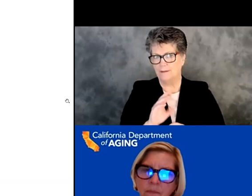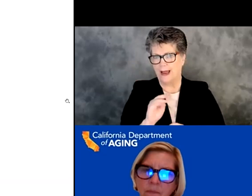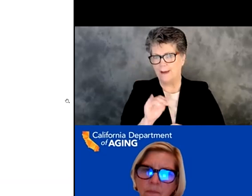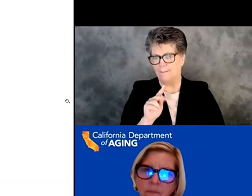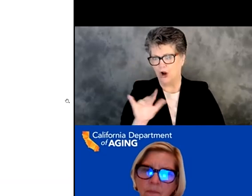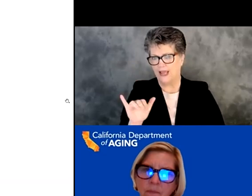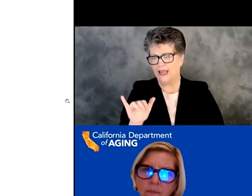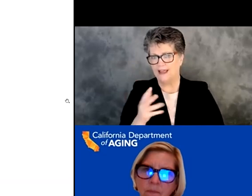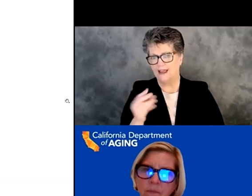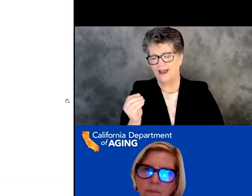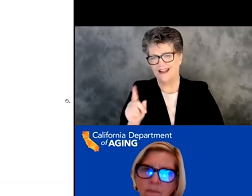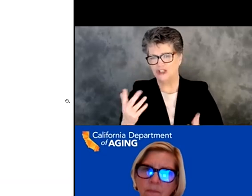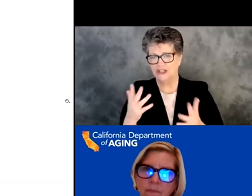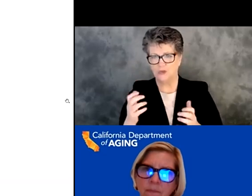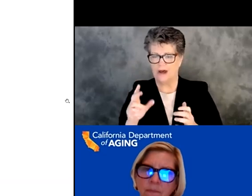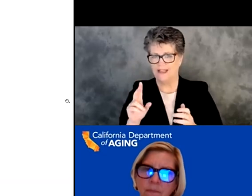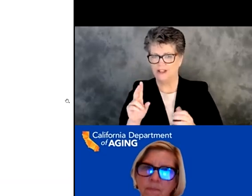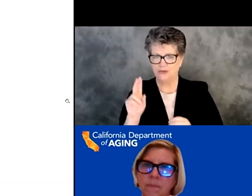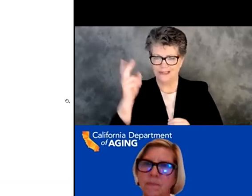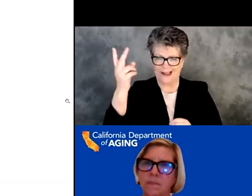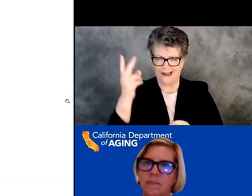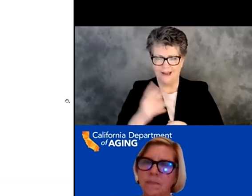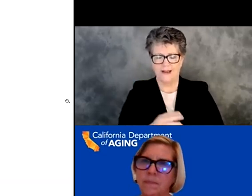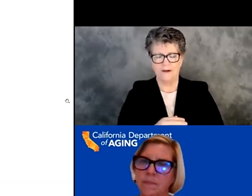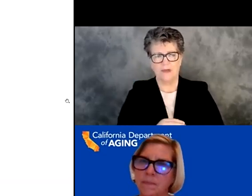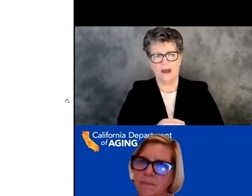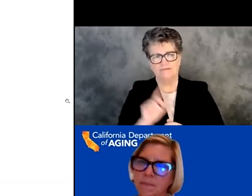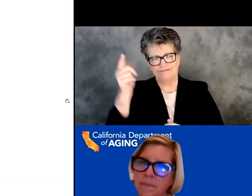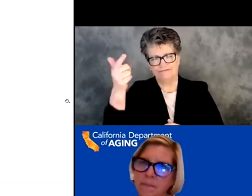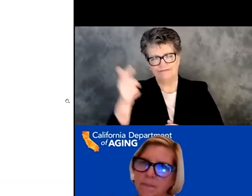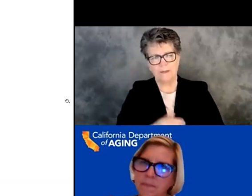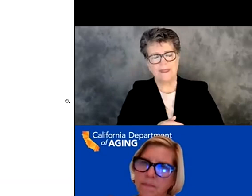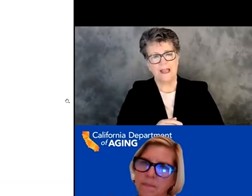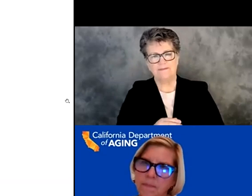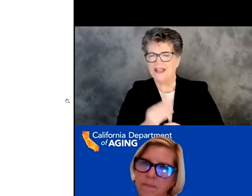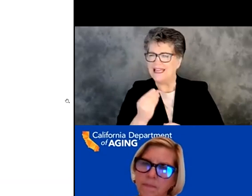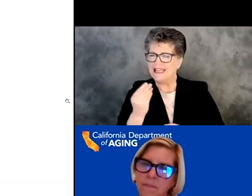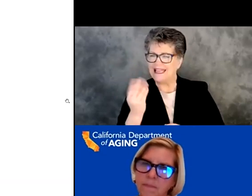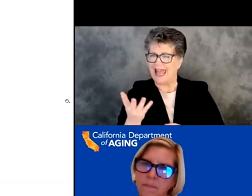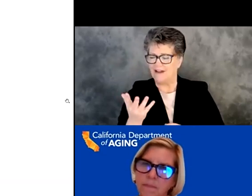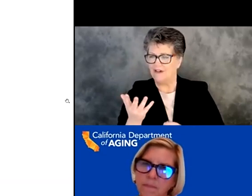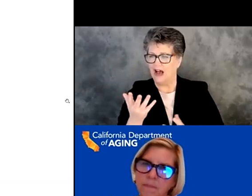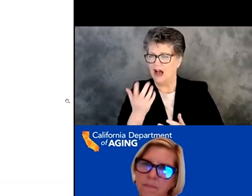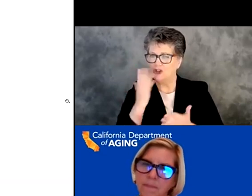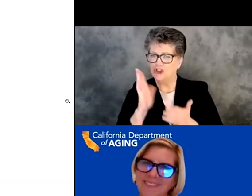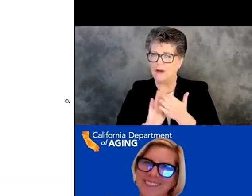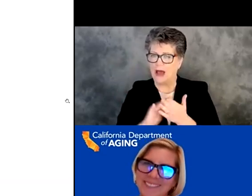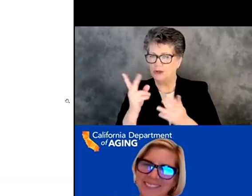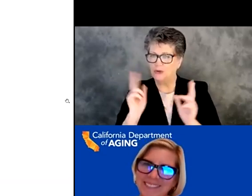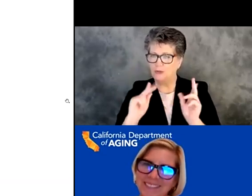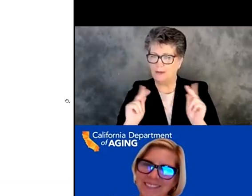wanted to kind of second what he was saying. He gave a shout out to two